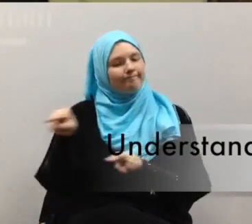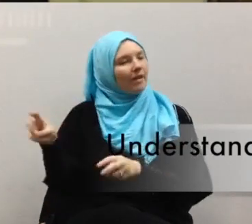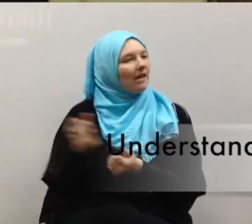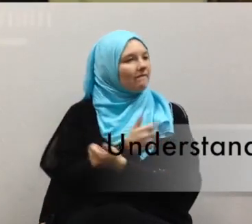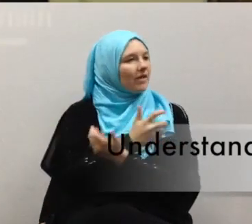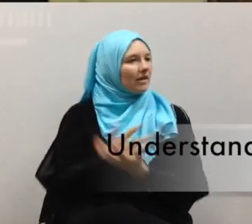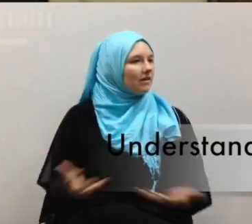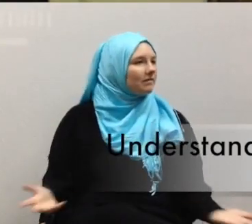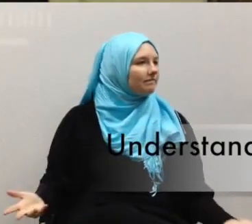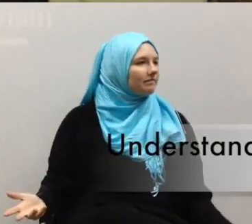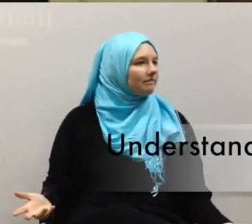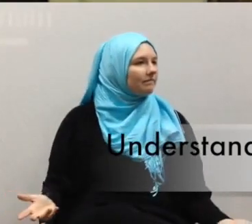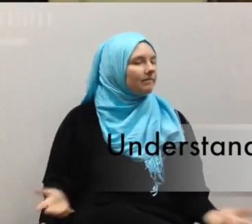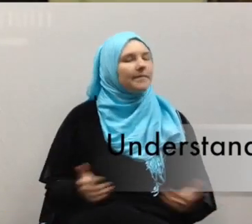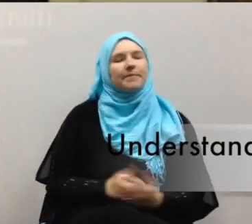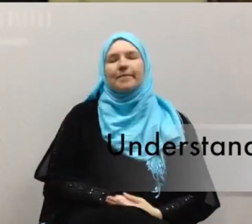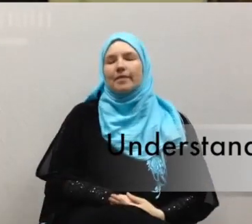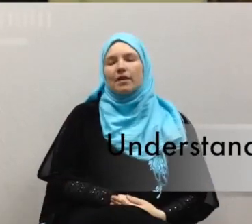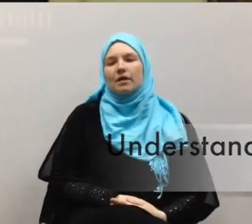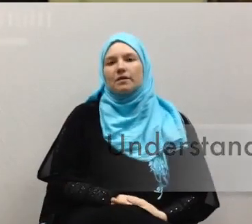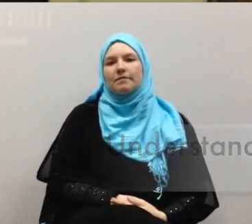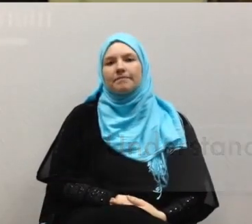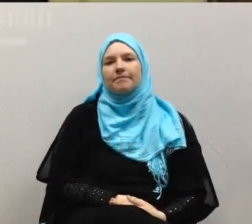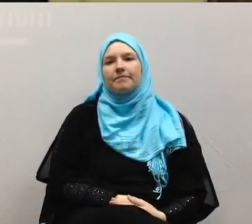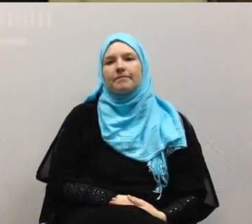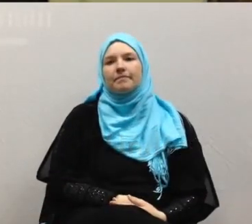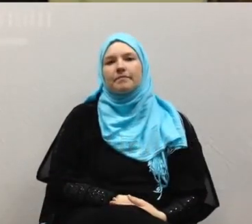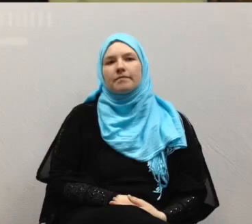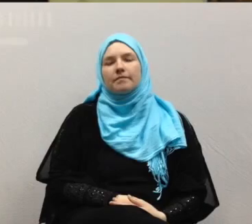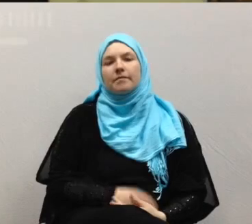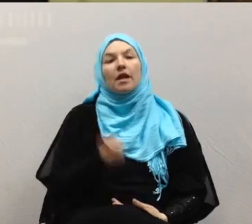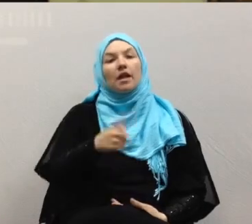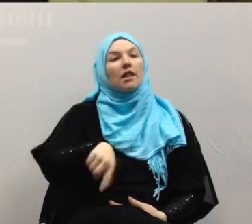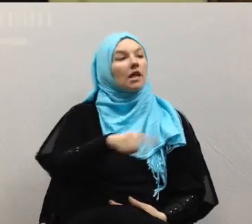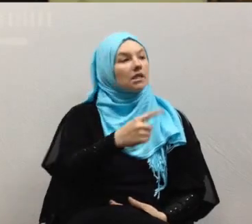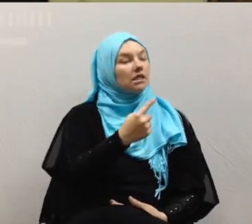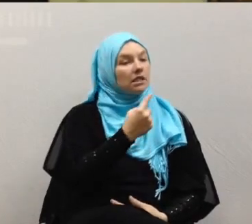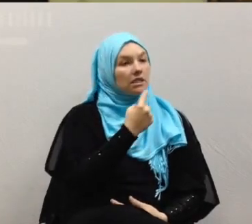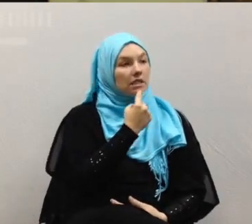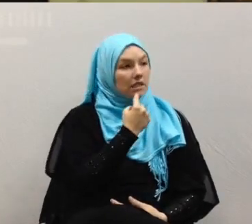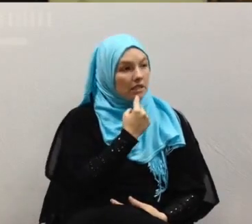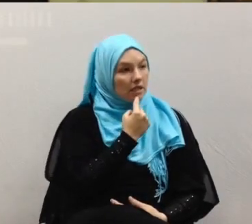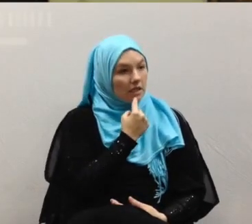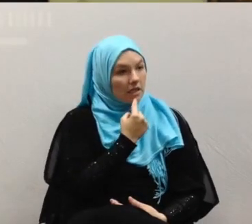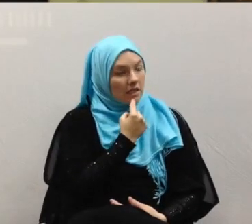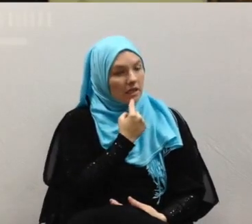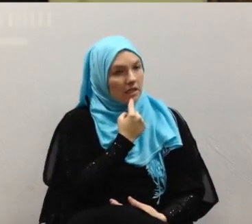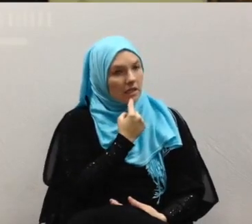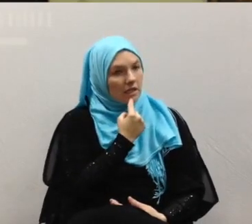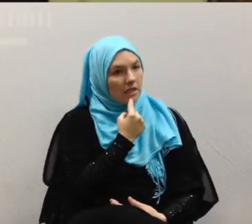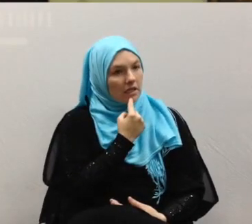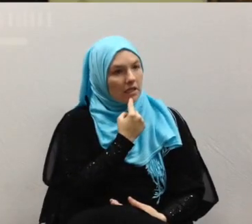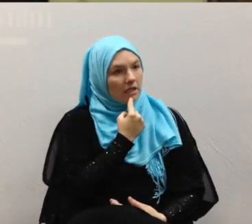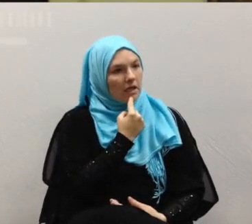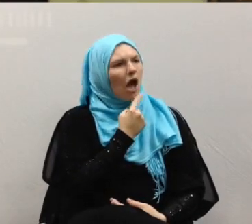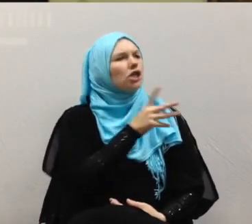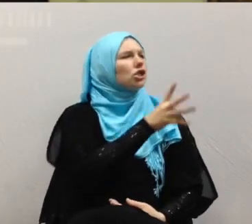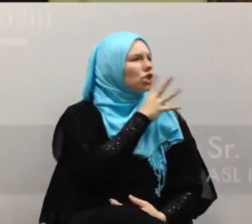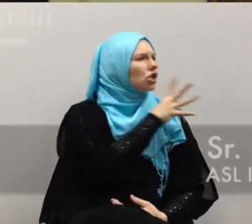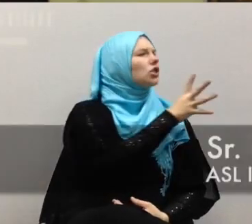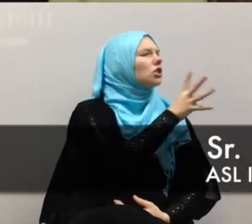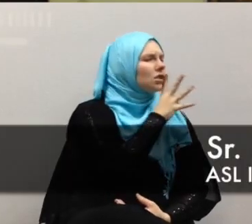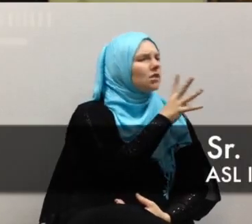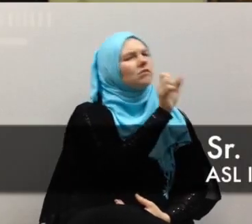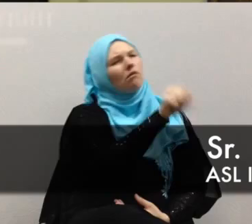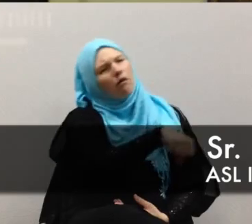all? They say with their tongue that which is not within their hearts. They say, then who